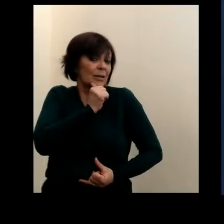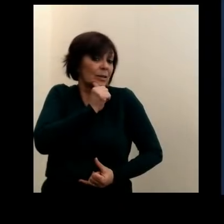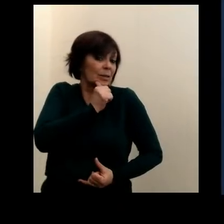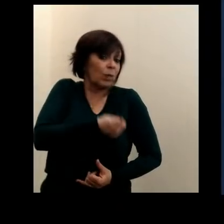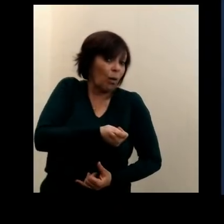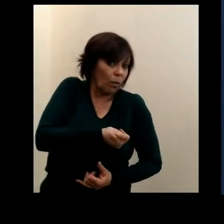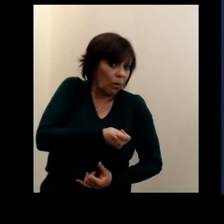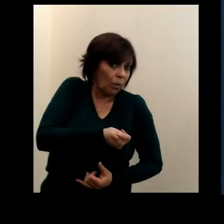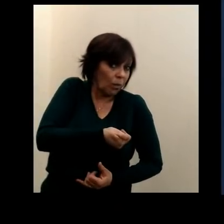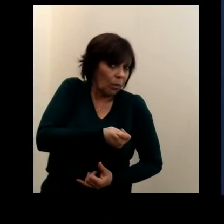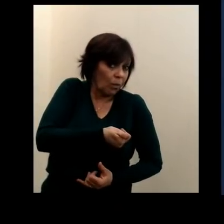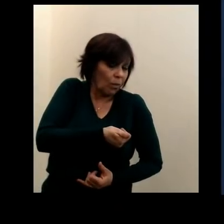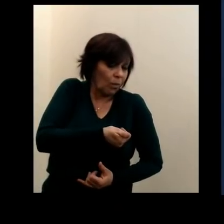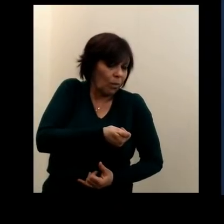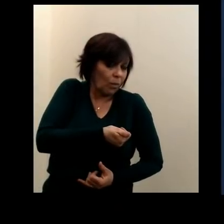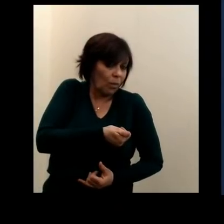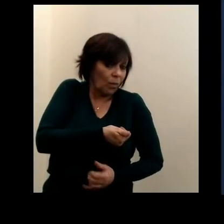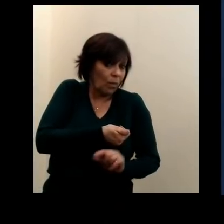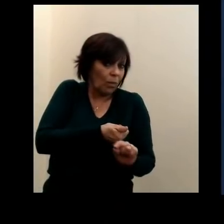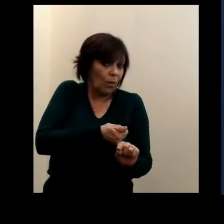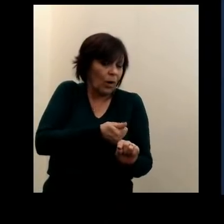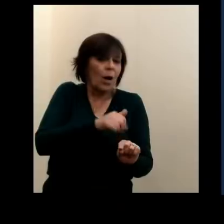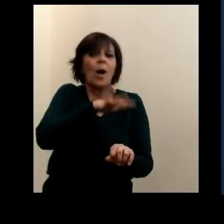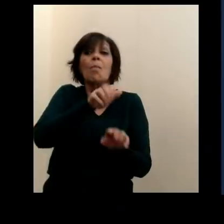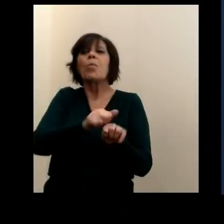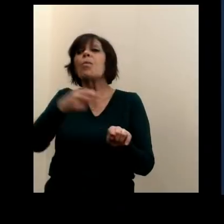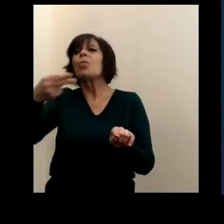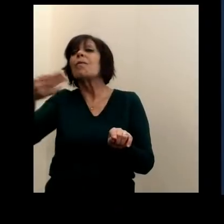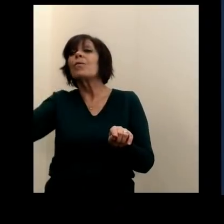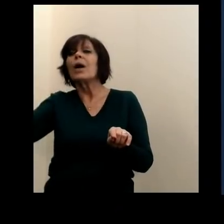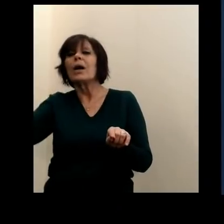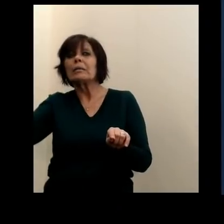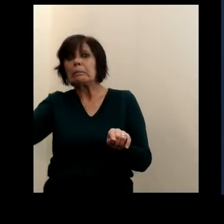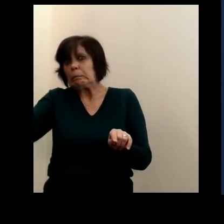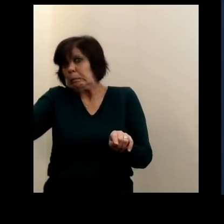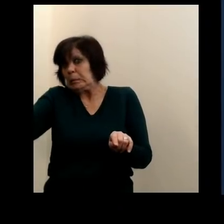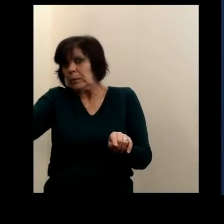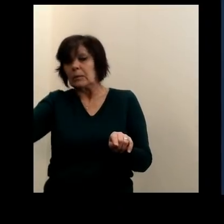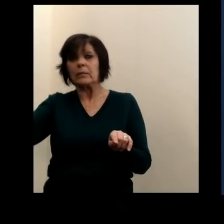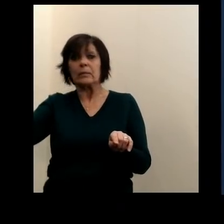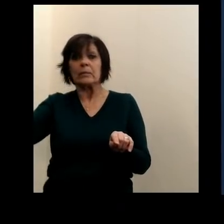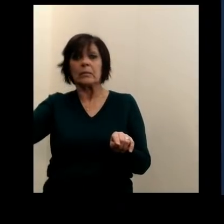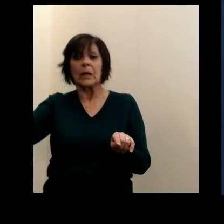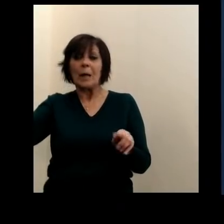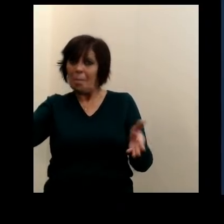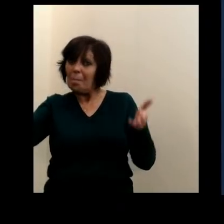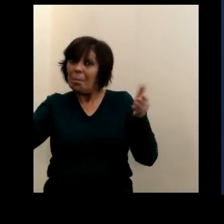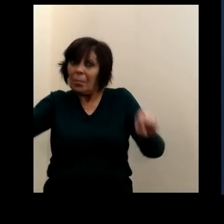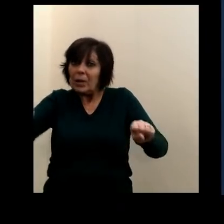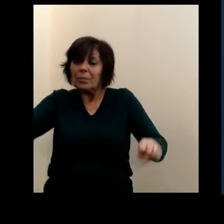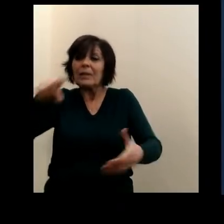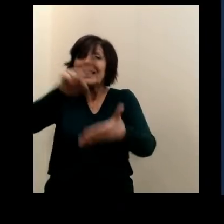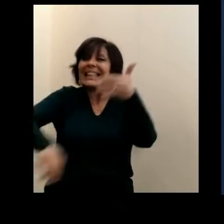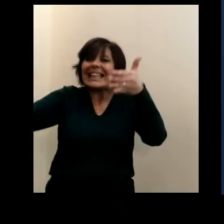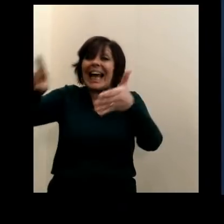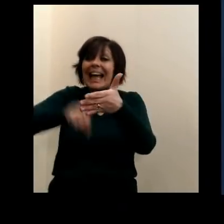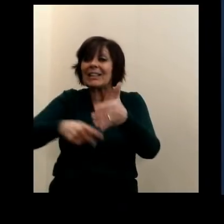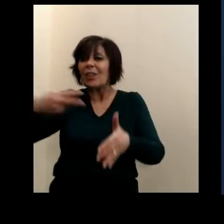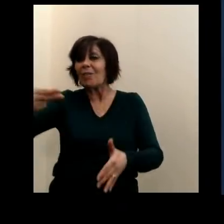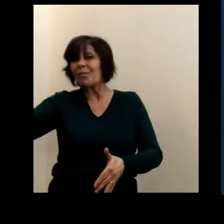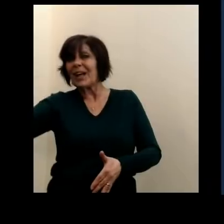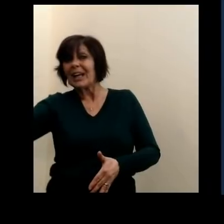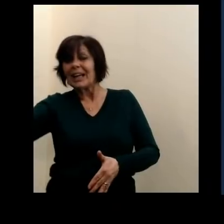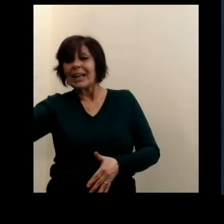believe also the people who are scheduled for tomorrow. But it is possible that we will have to cancel appointments for future